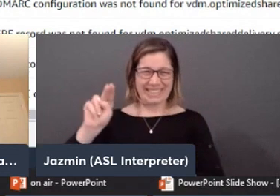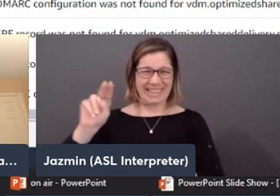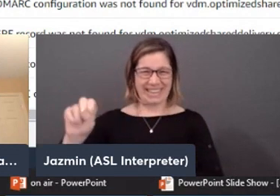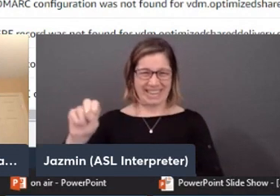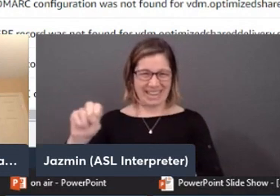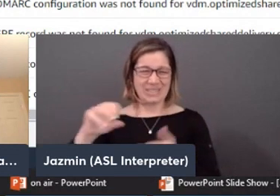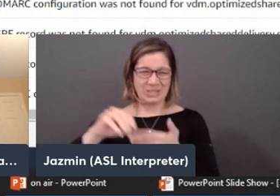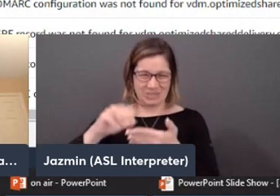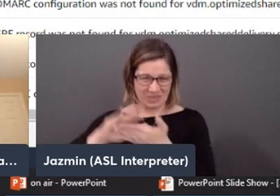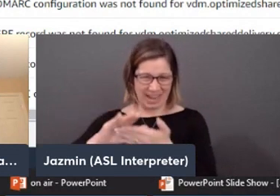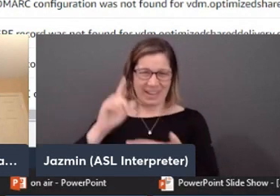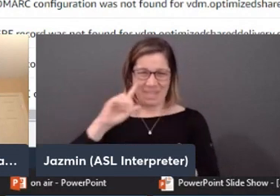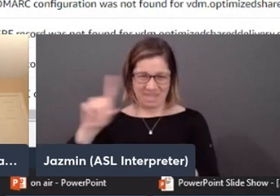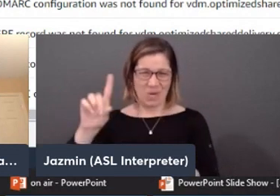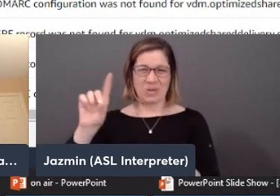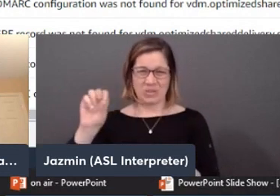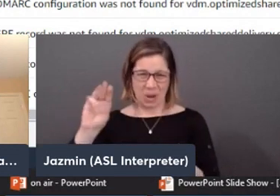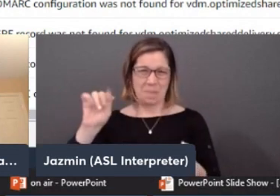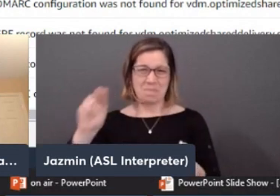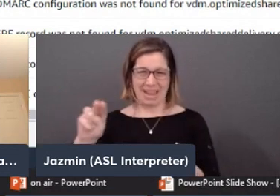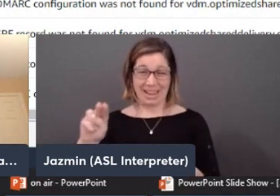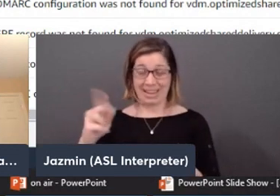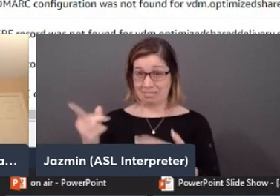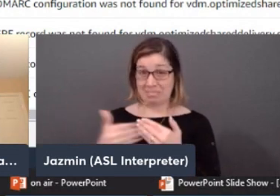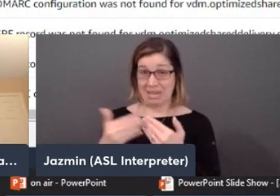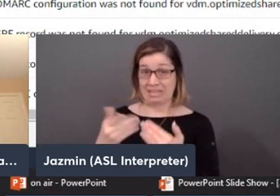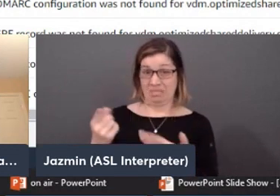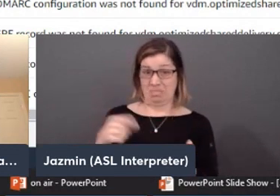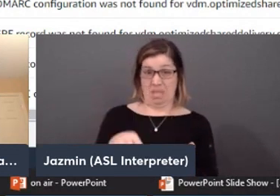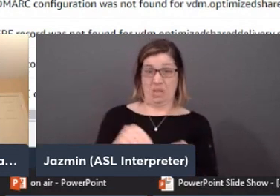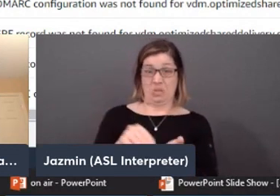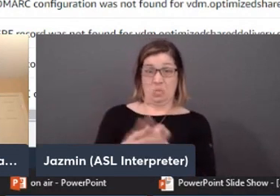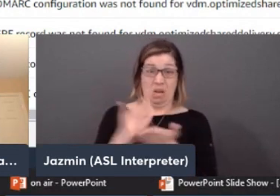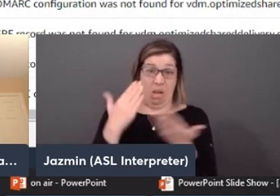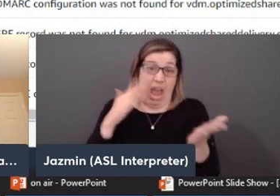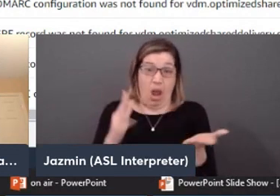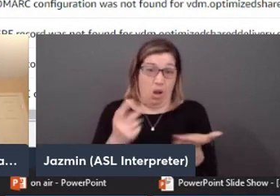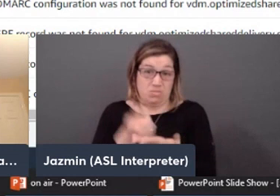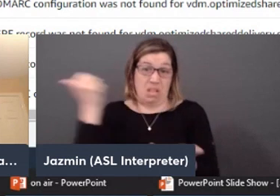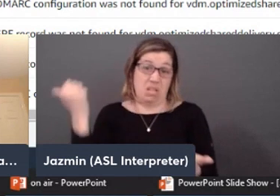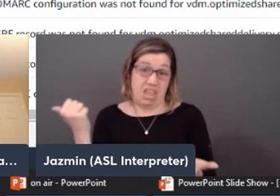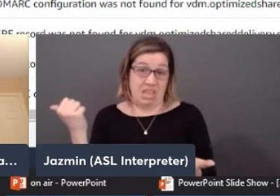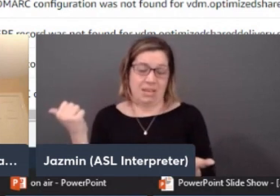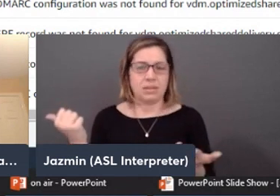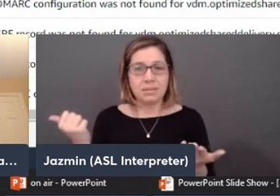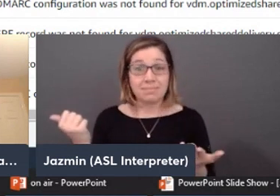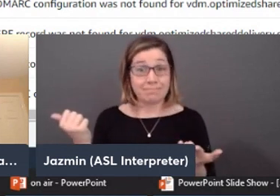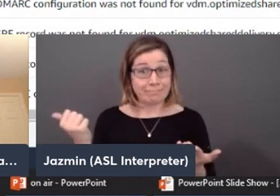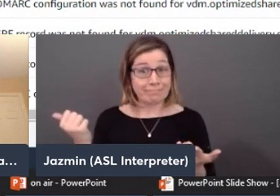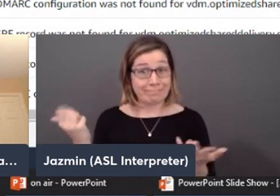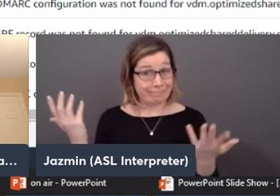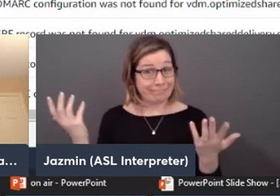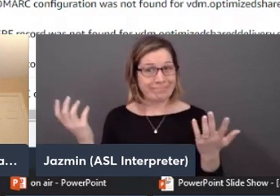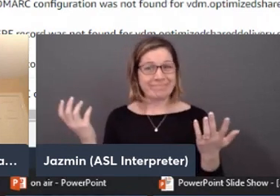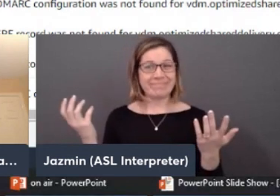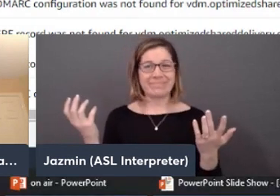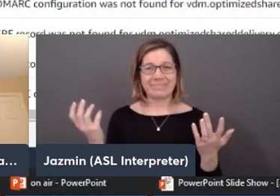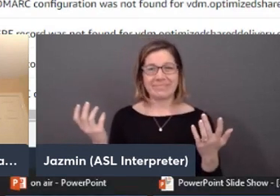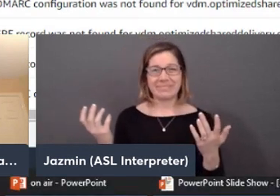Very easy, like you said, to, I don't know what this record is, I'm gonna delete that, right? And then all of a sudden